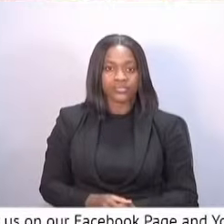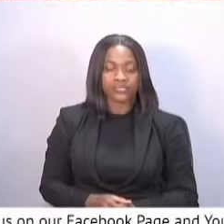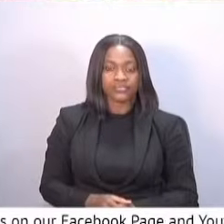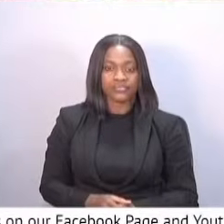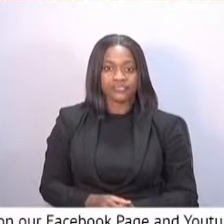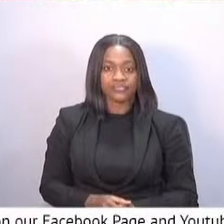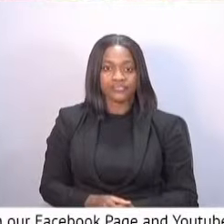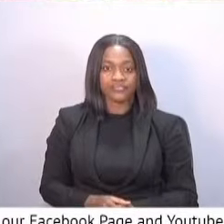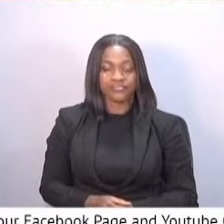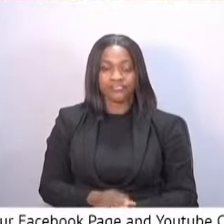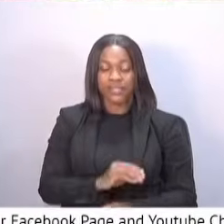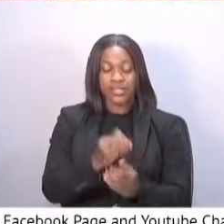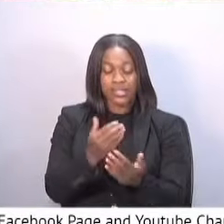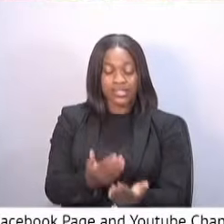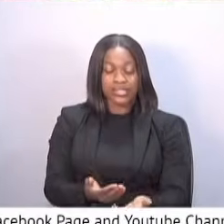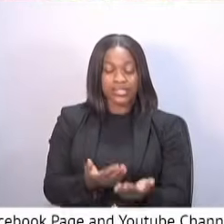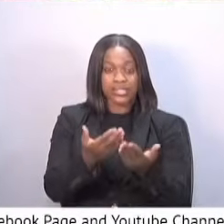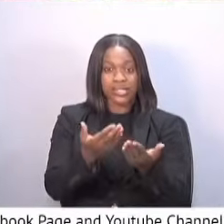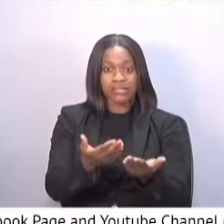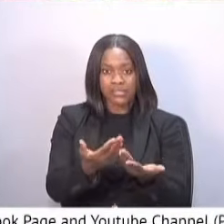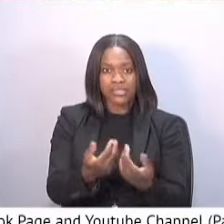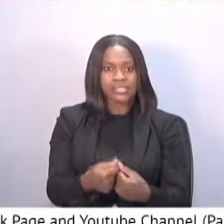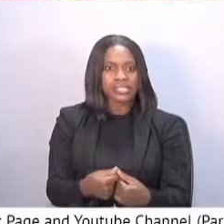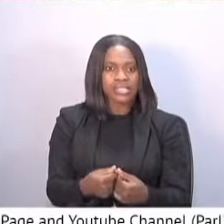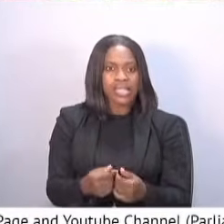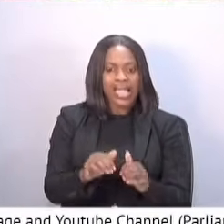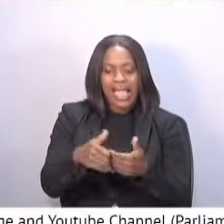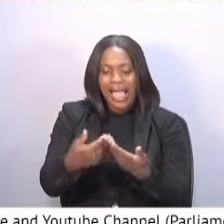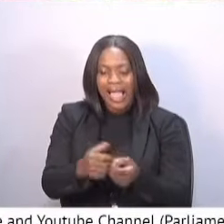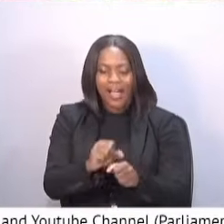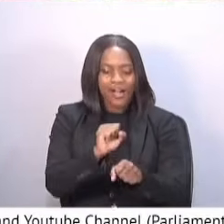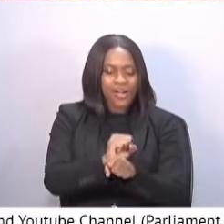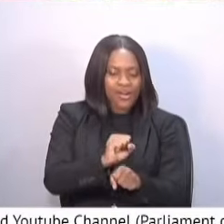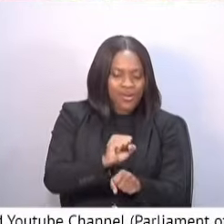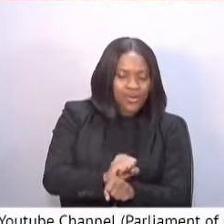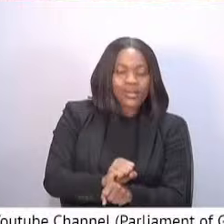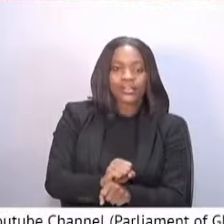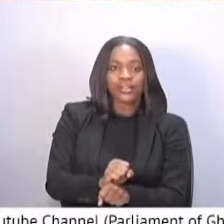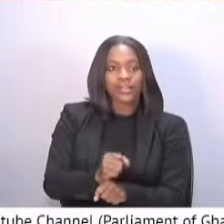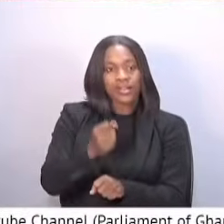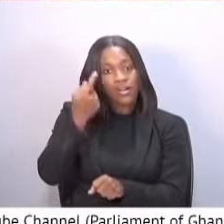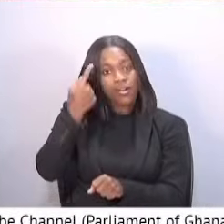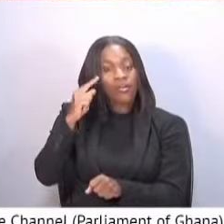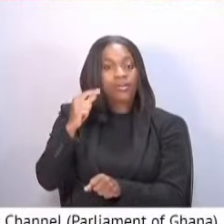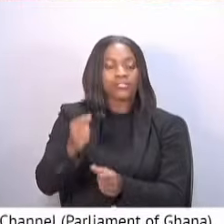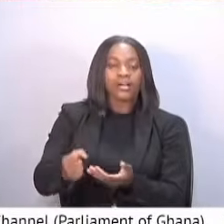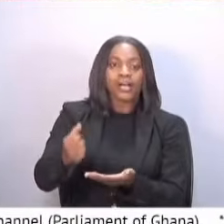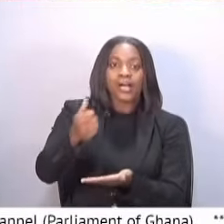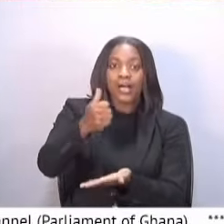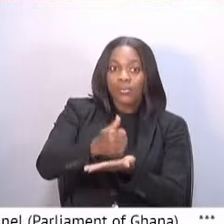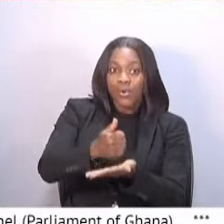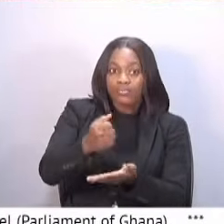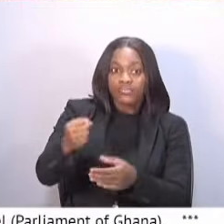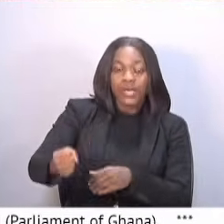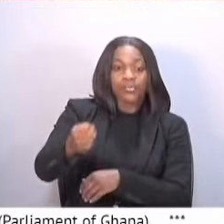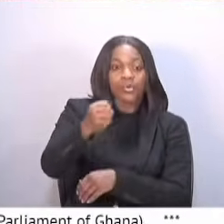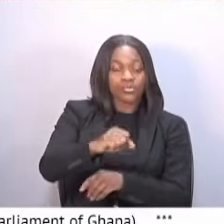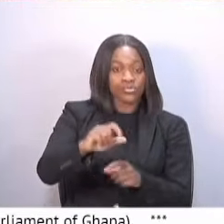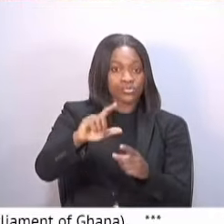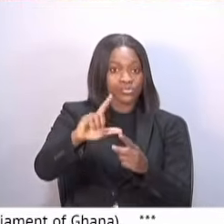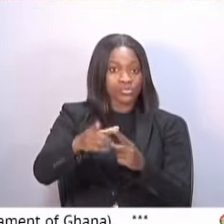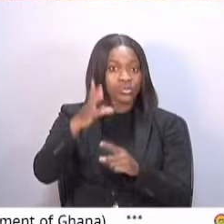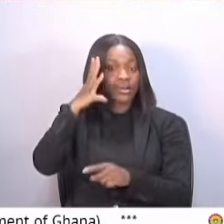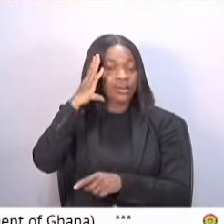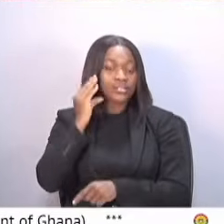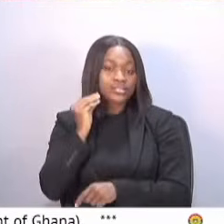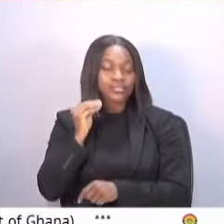onboarding process, and submission of terms of reference and the appointment of a local expert. The